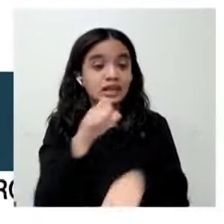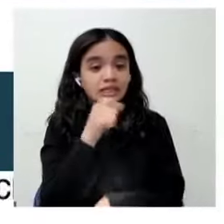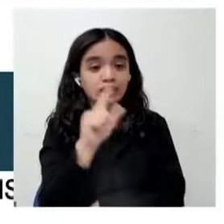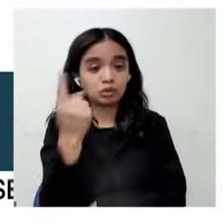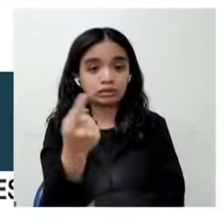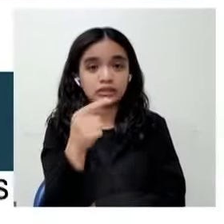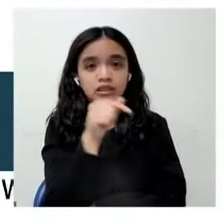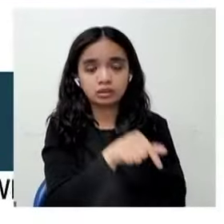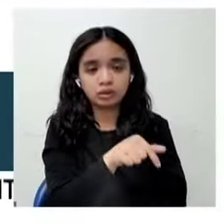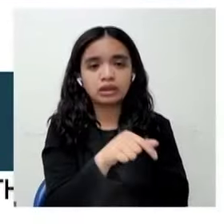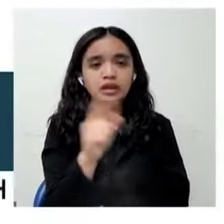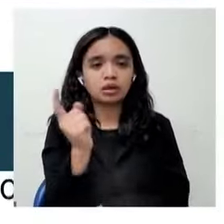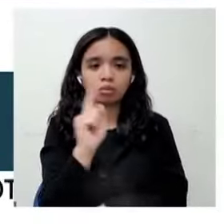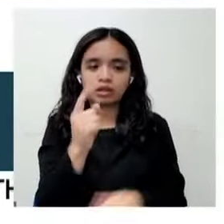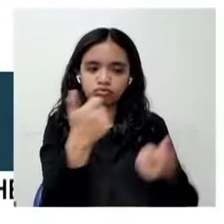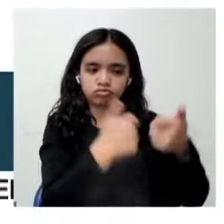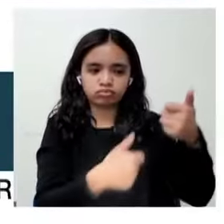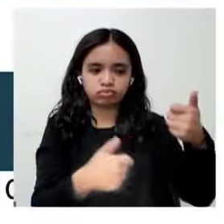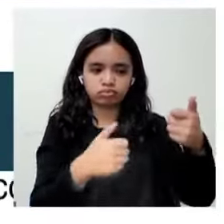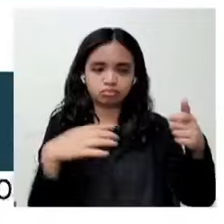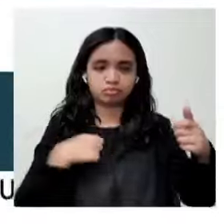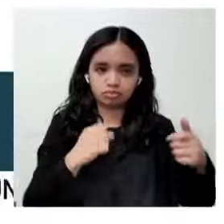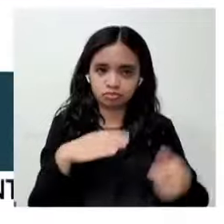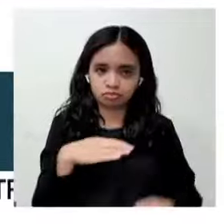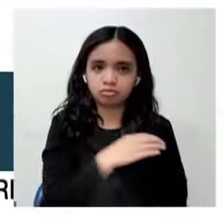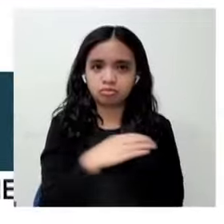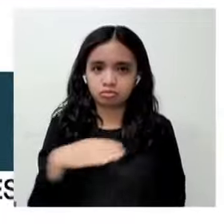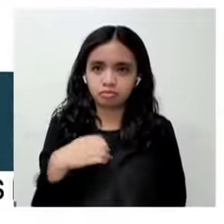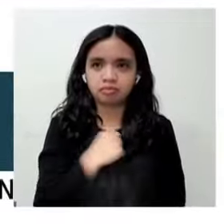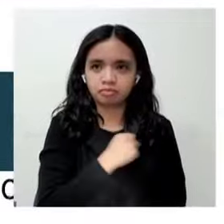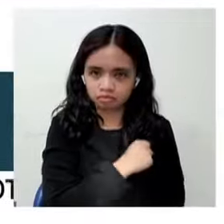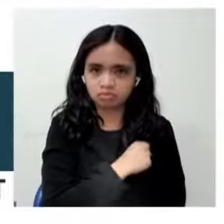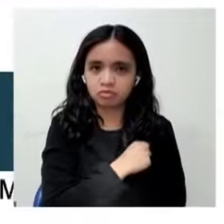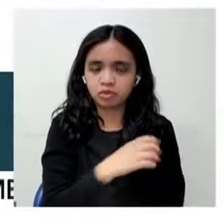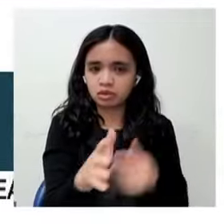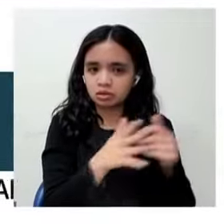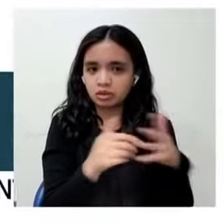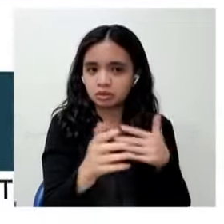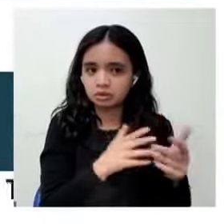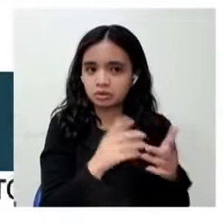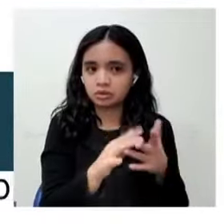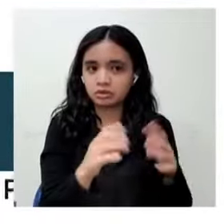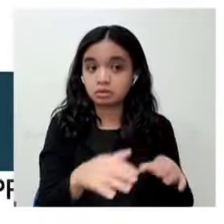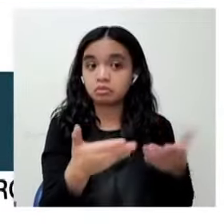the upper chamber and the lower house. That either will win at the end of the day. Go ahead.